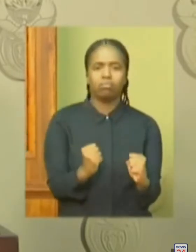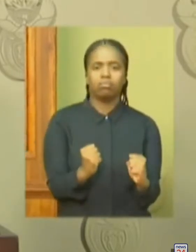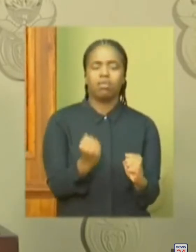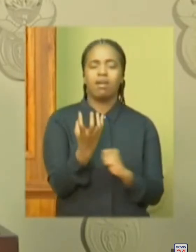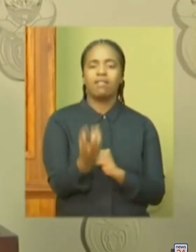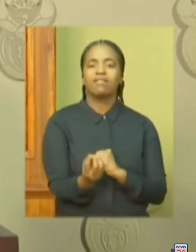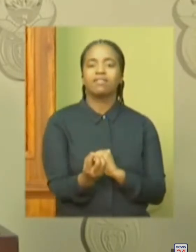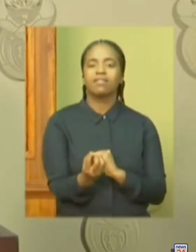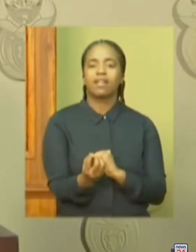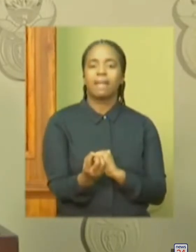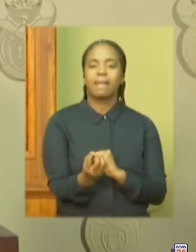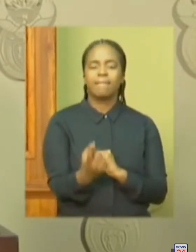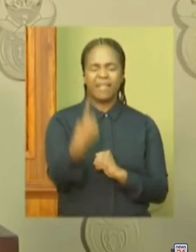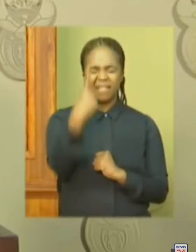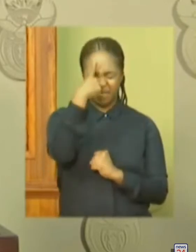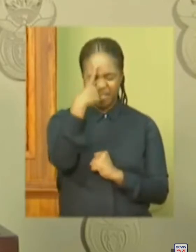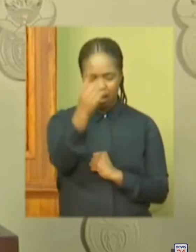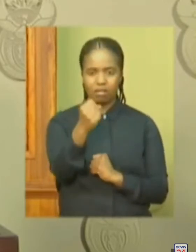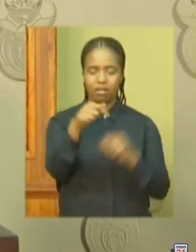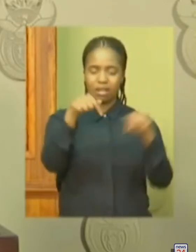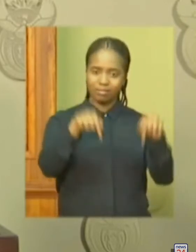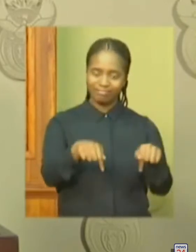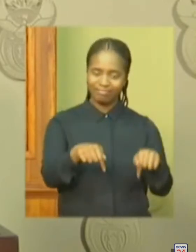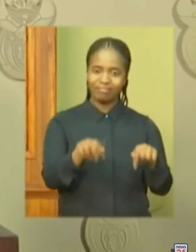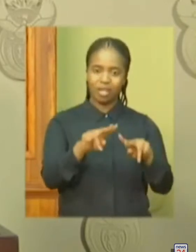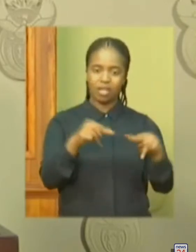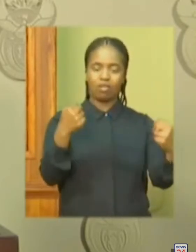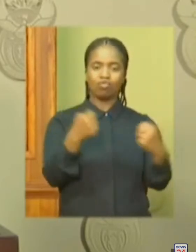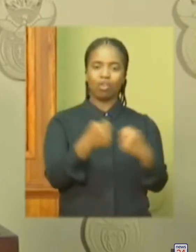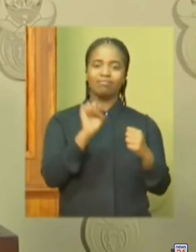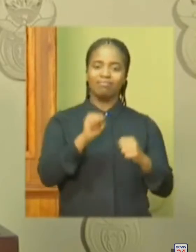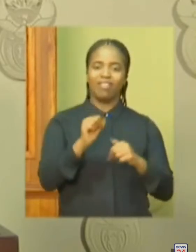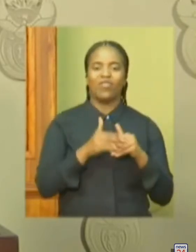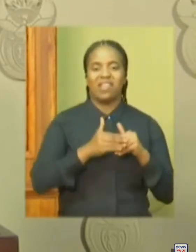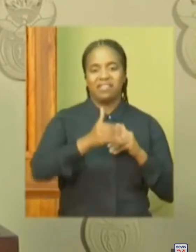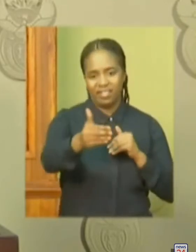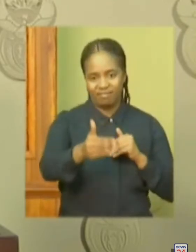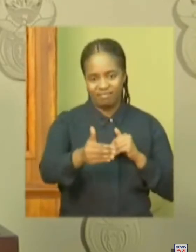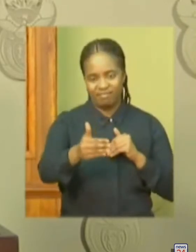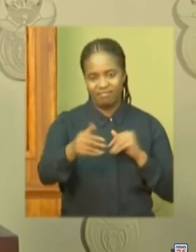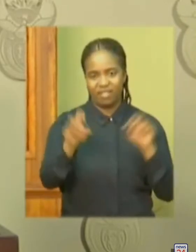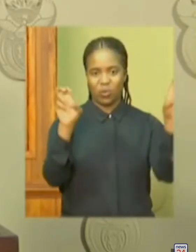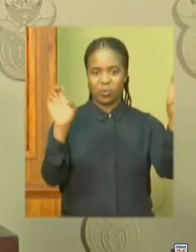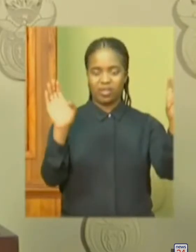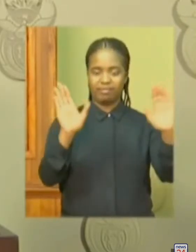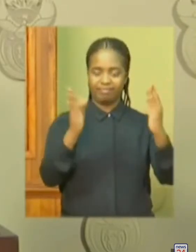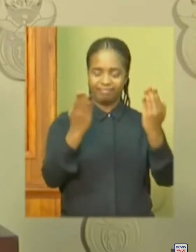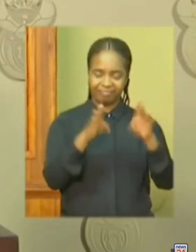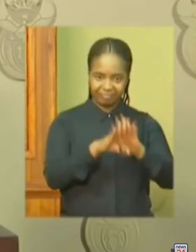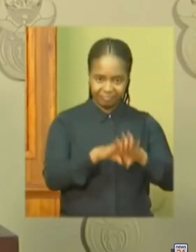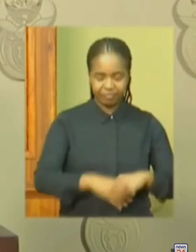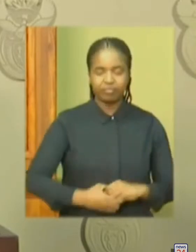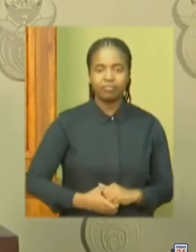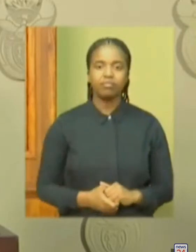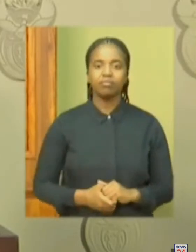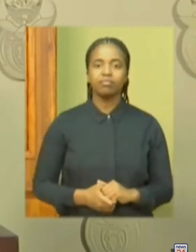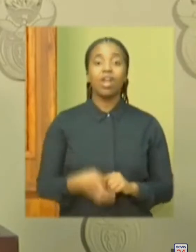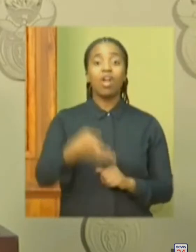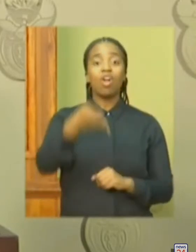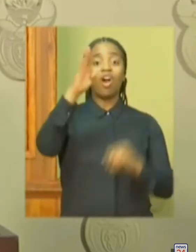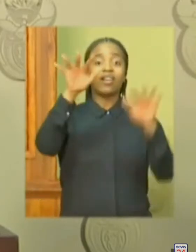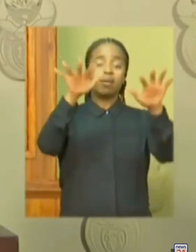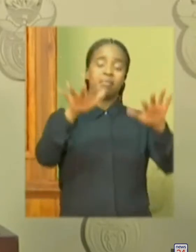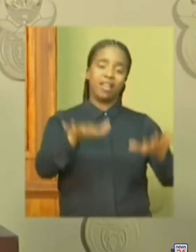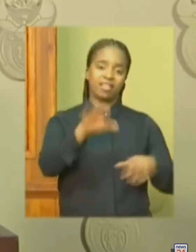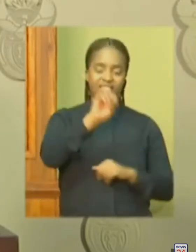The faith of this nation is eternal. close quotes. May God bless